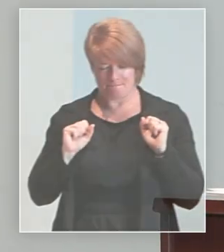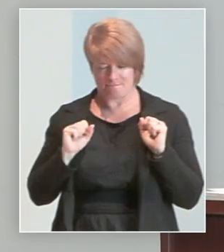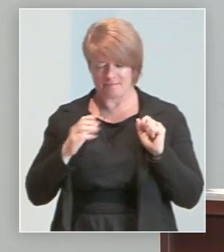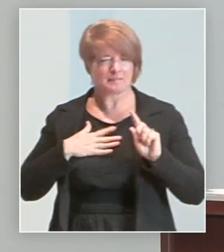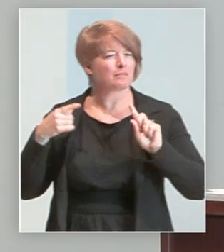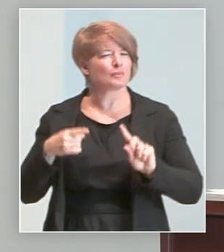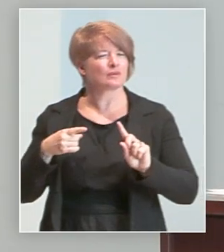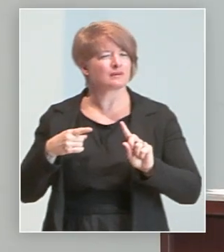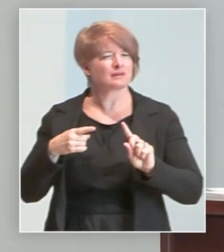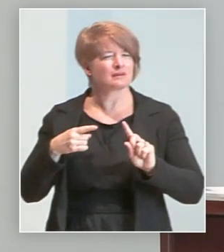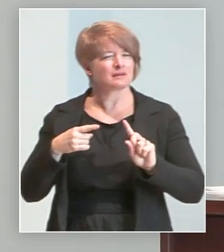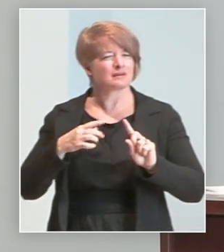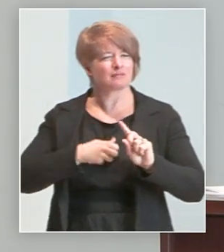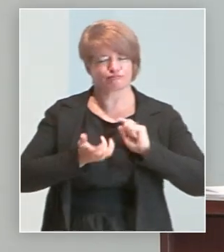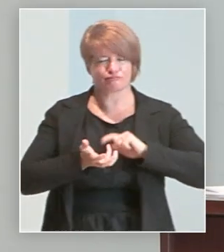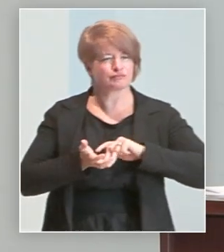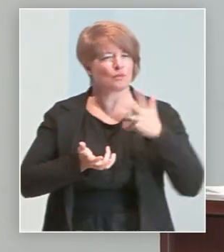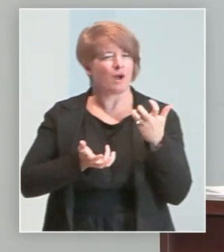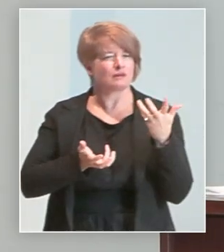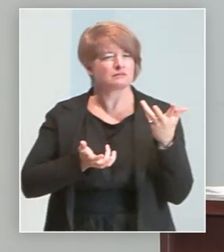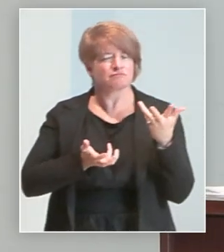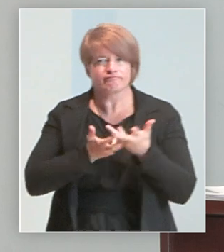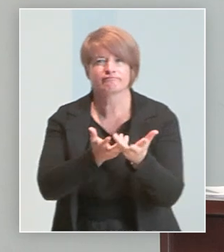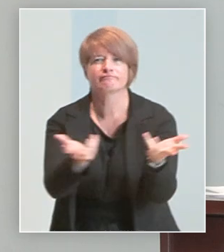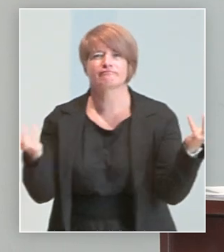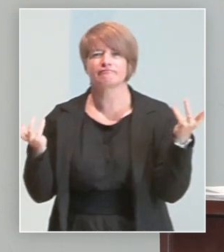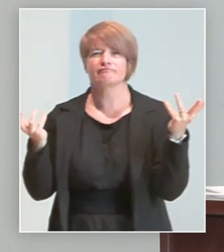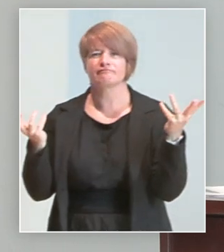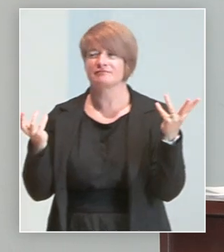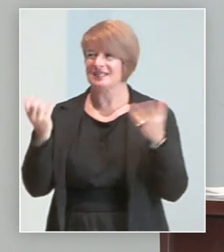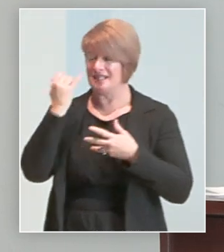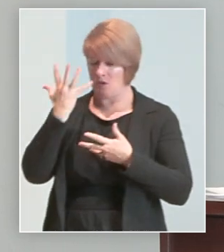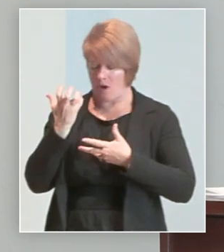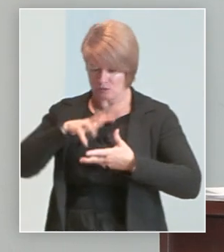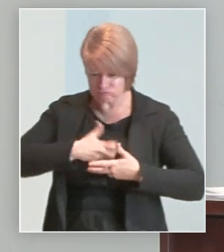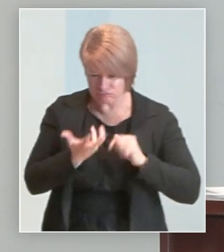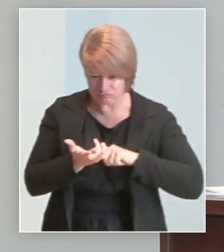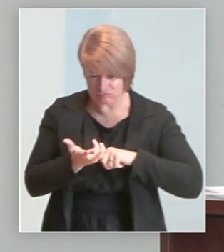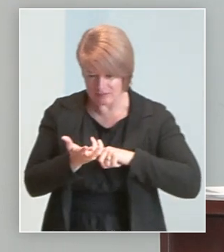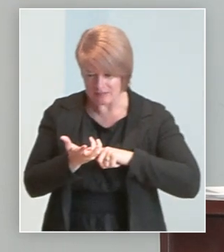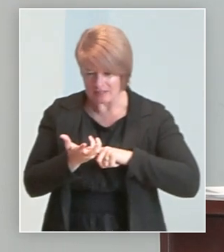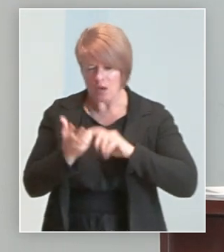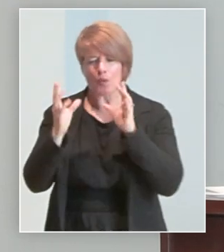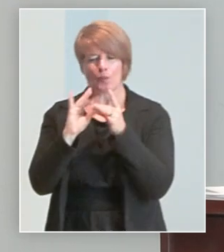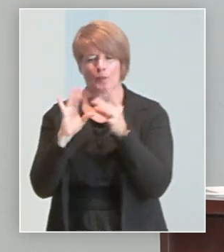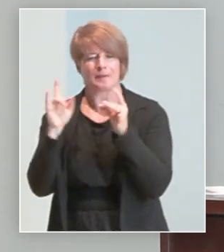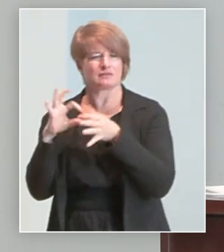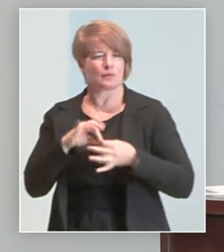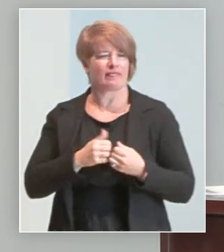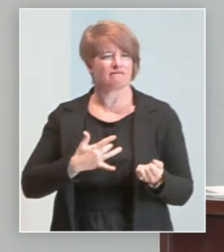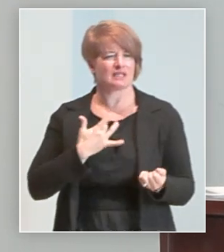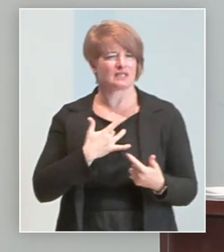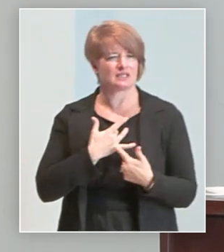essence of what I want to be embodied? And to embody, words must connect to feeling. They need